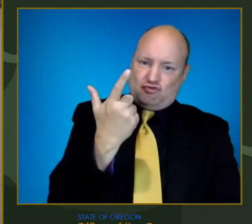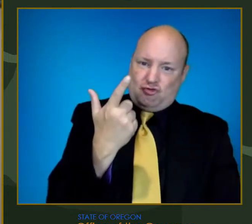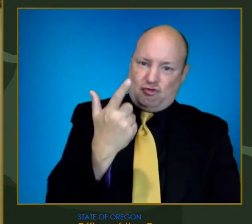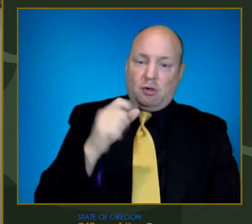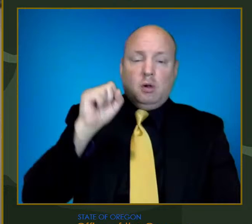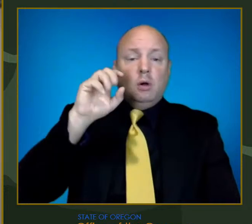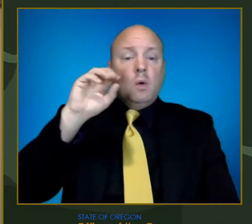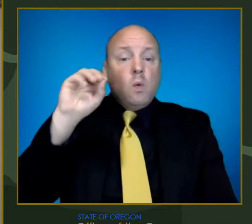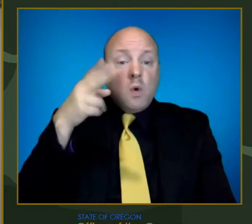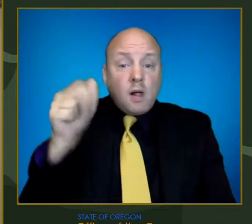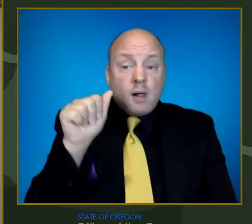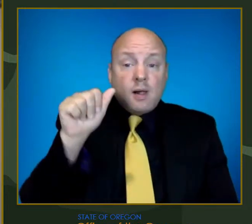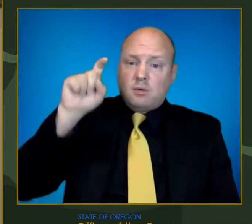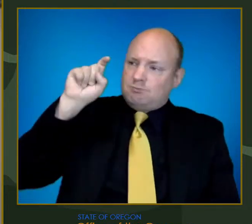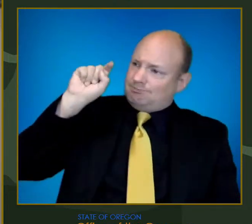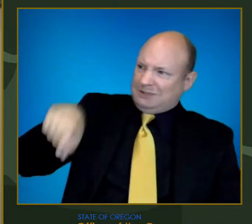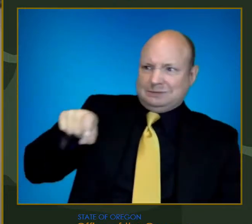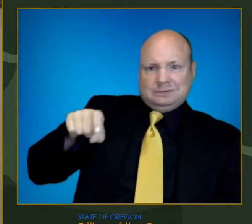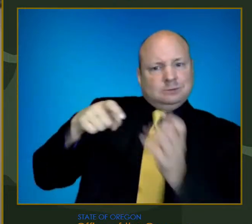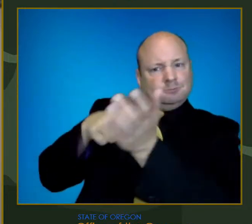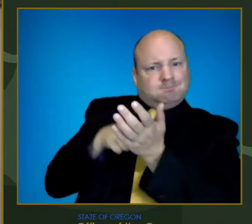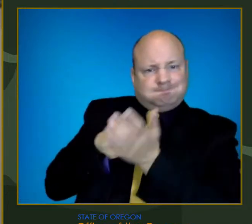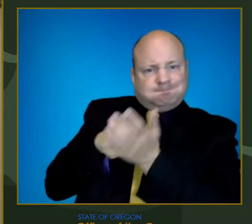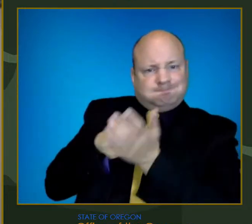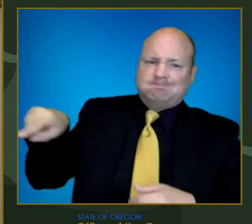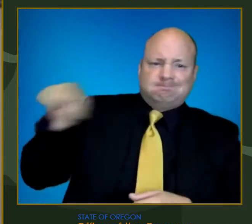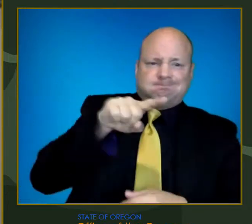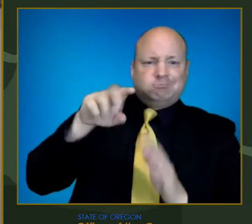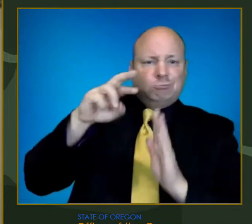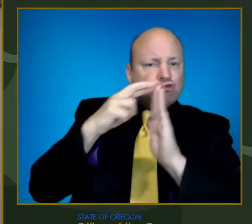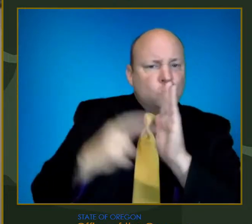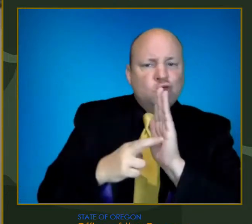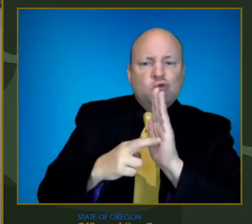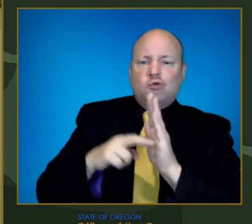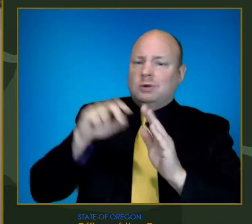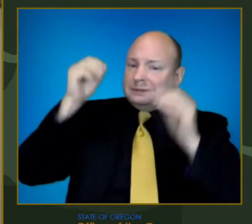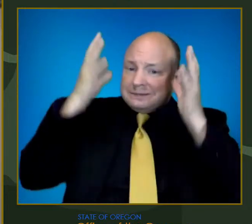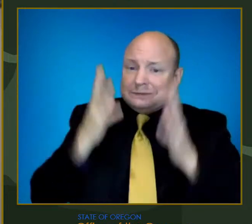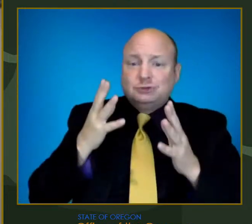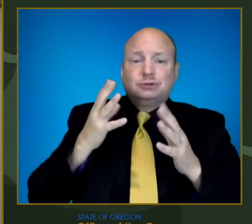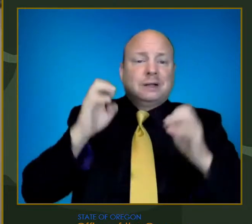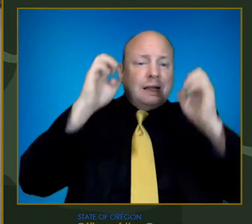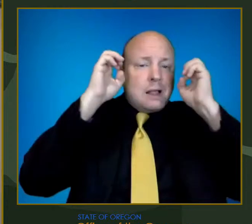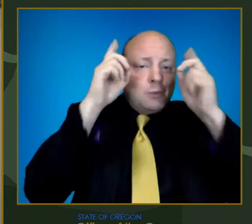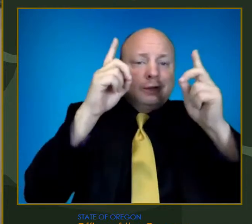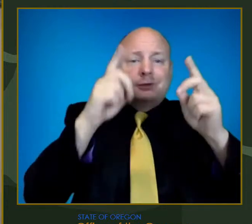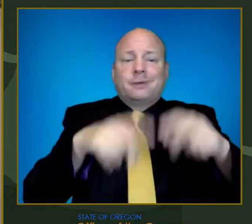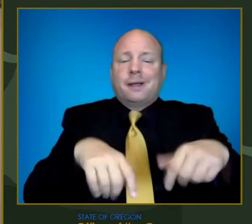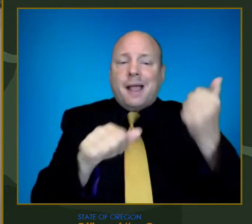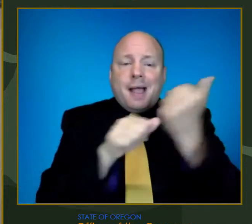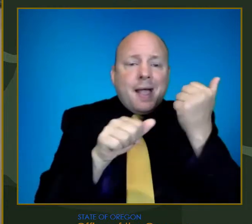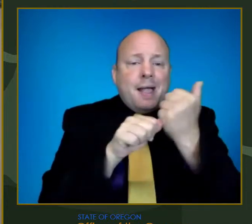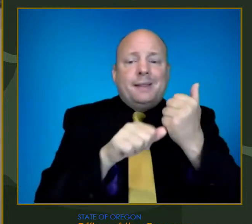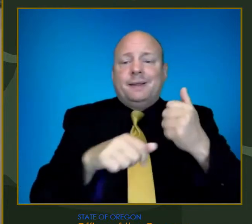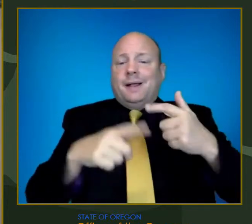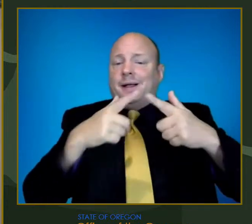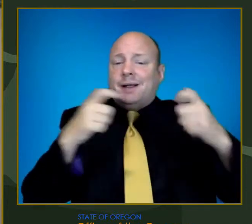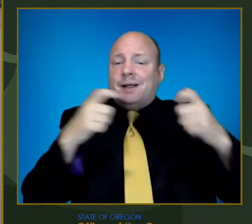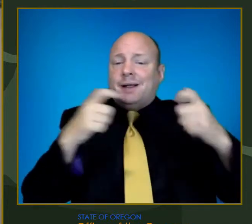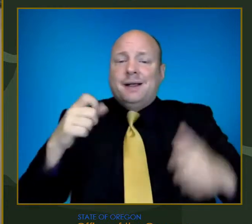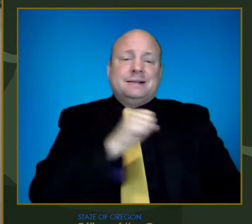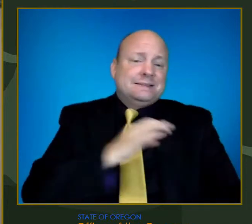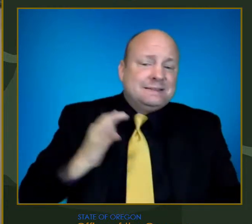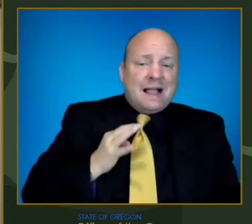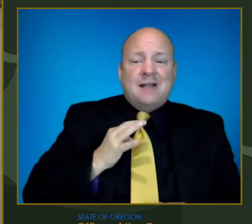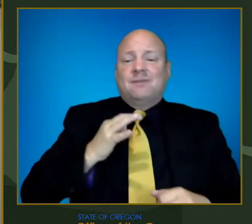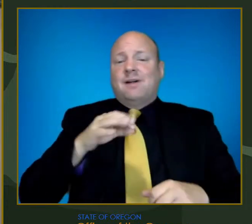issue a rule requiring all teachers, educators, support staff, and volunteers in